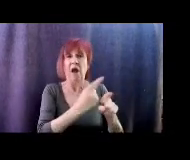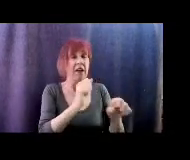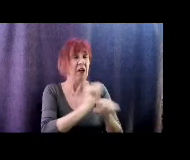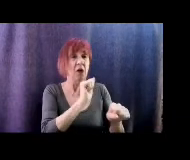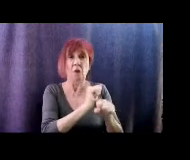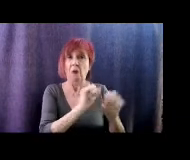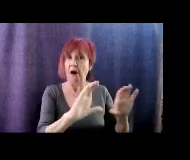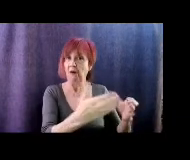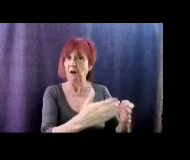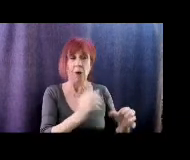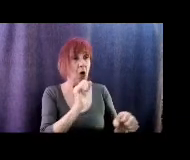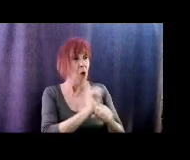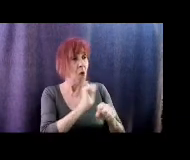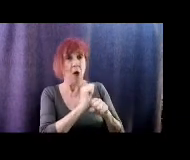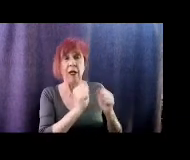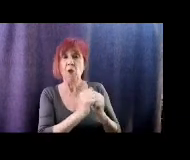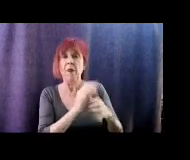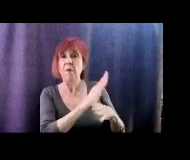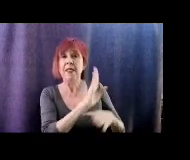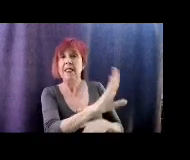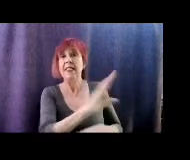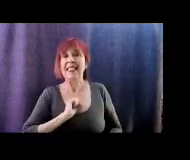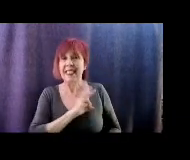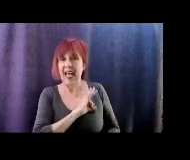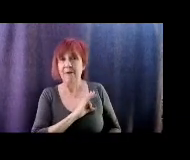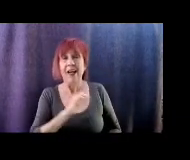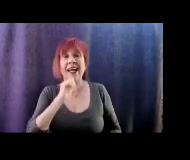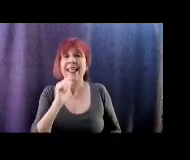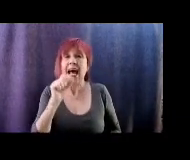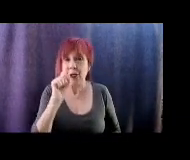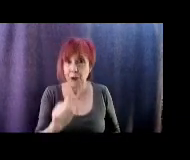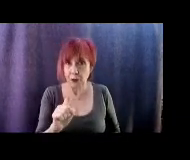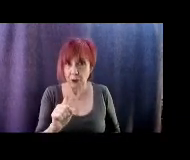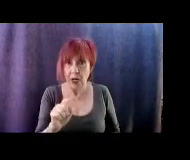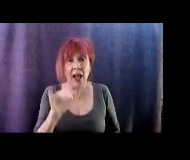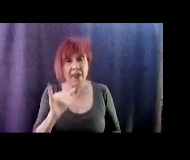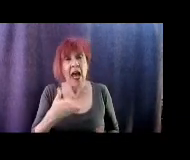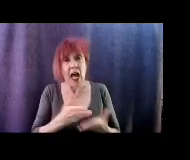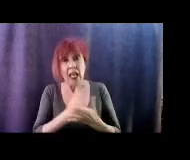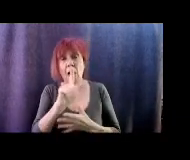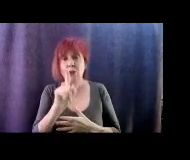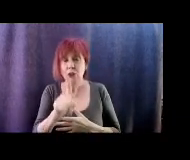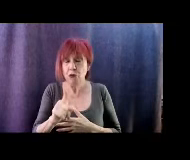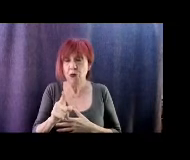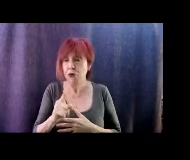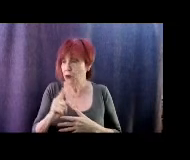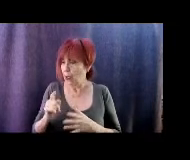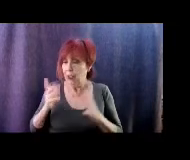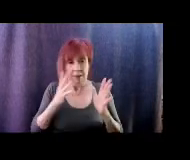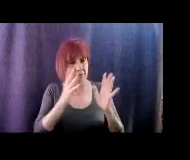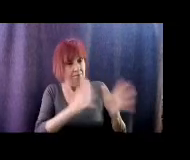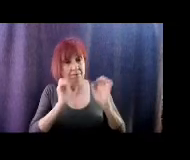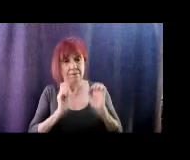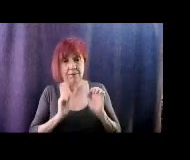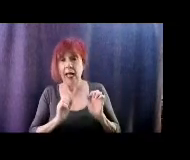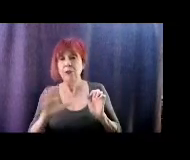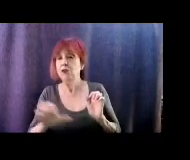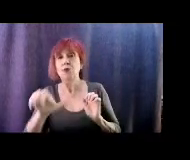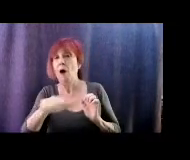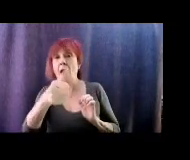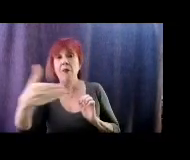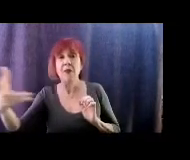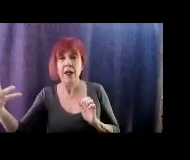with the business's staff rather than with you. And that allows you to move on and to do any other tasks, working with